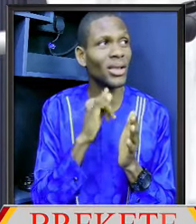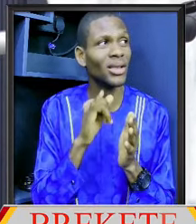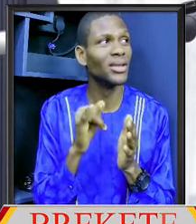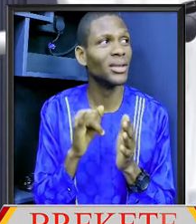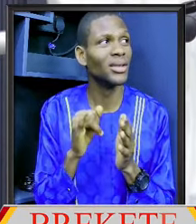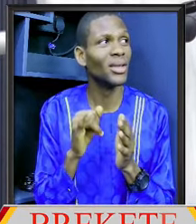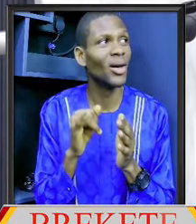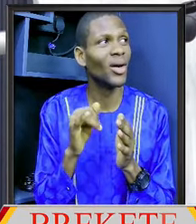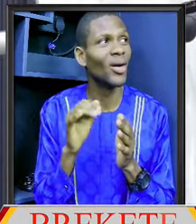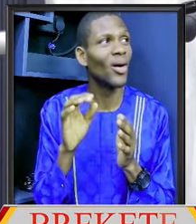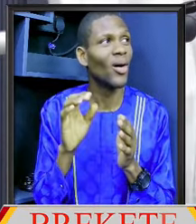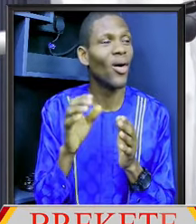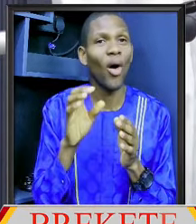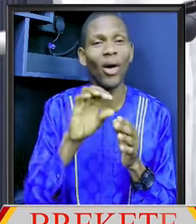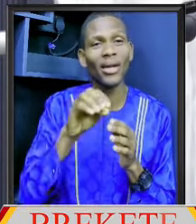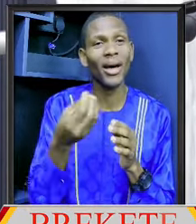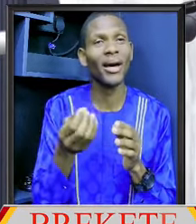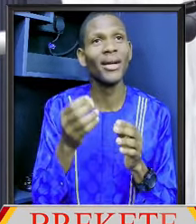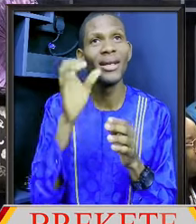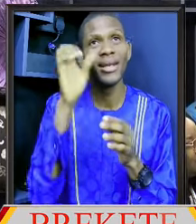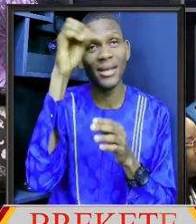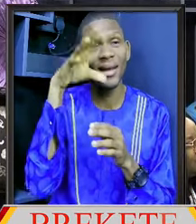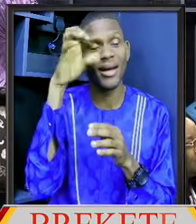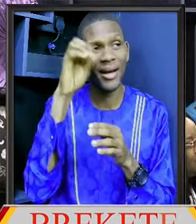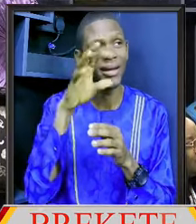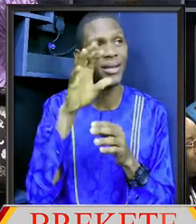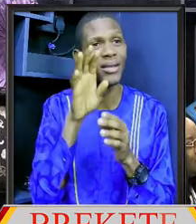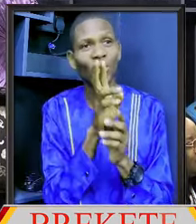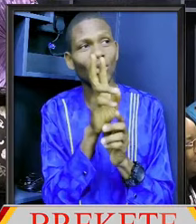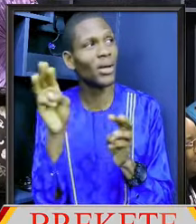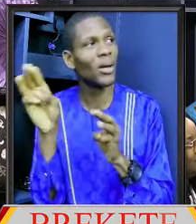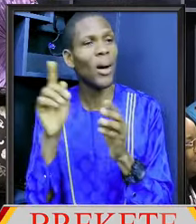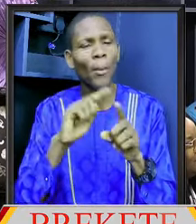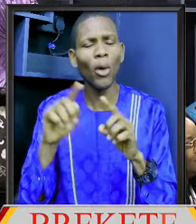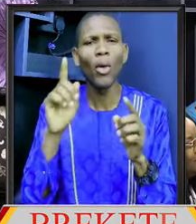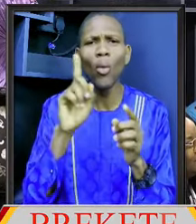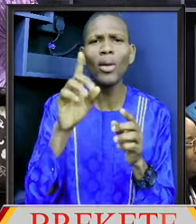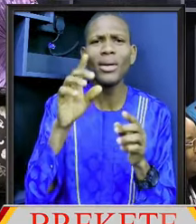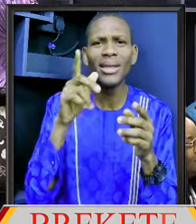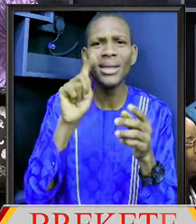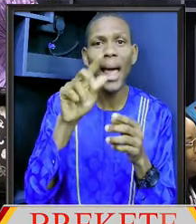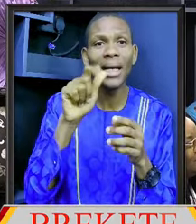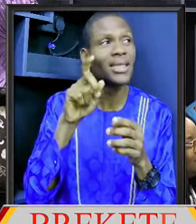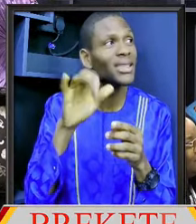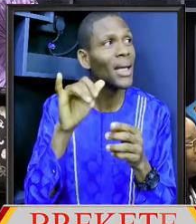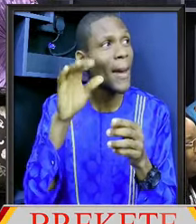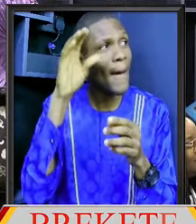Others, the light, but me, this taxi man.